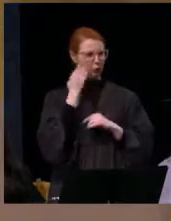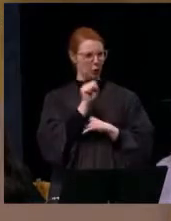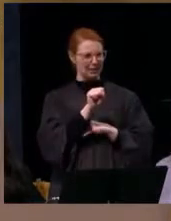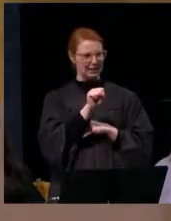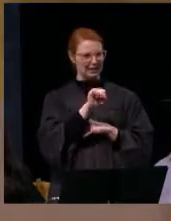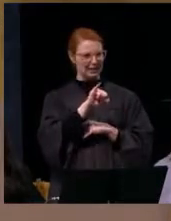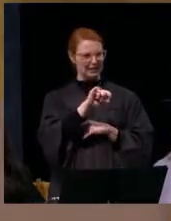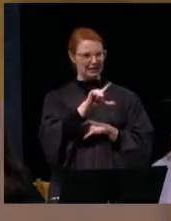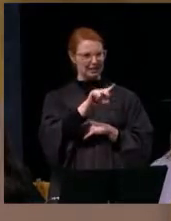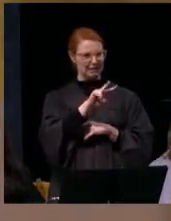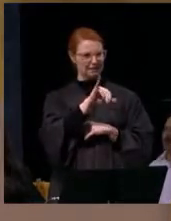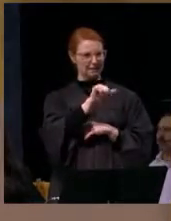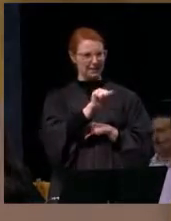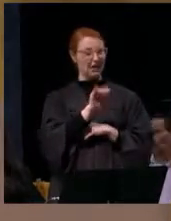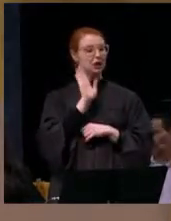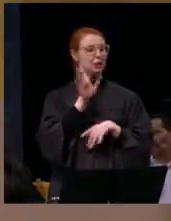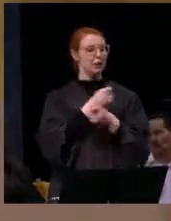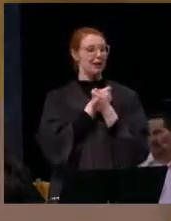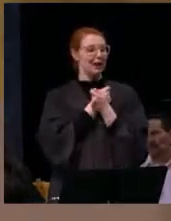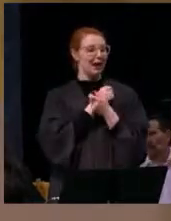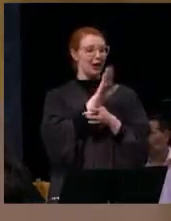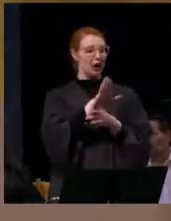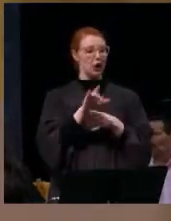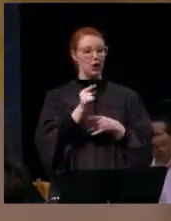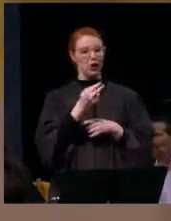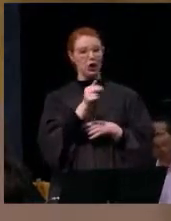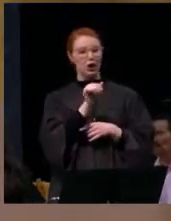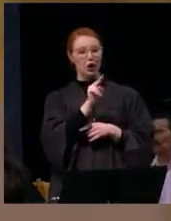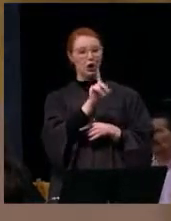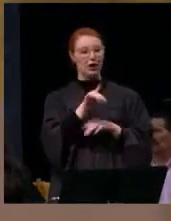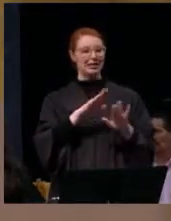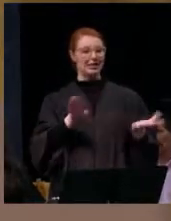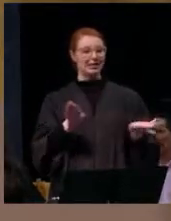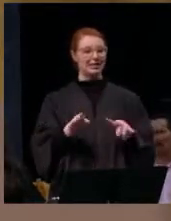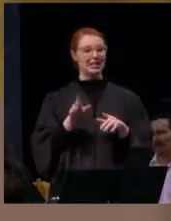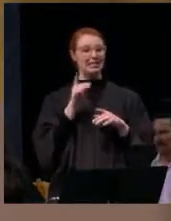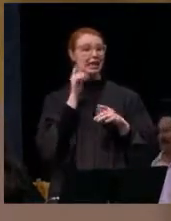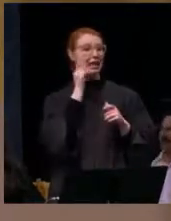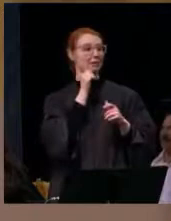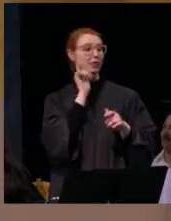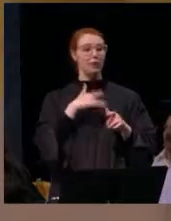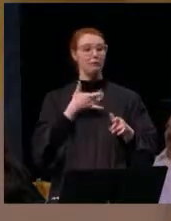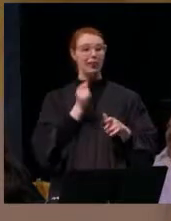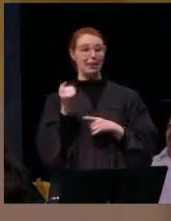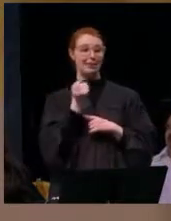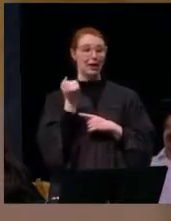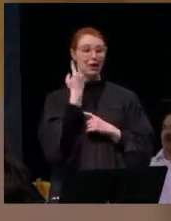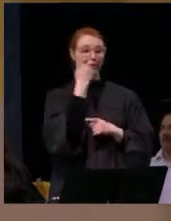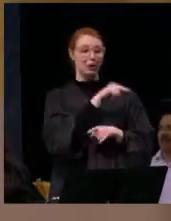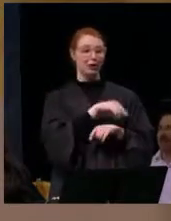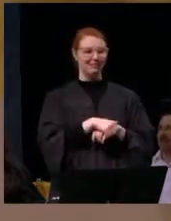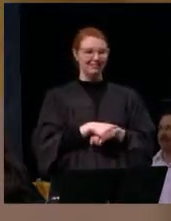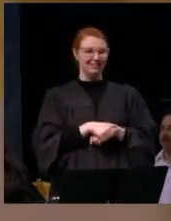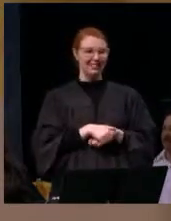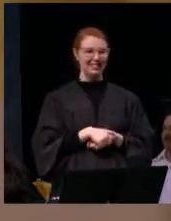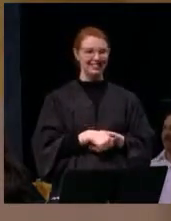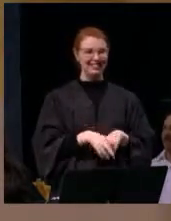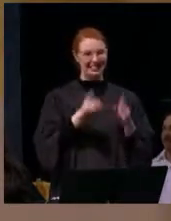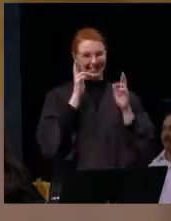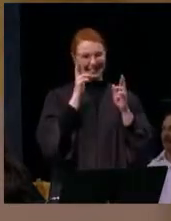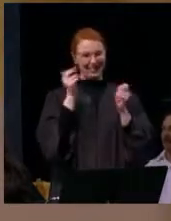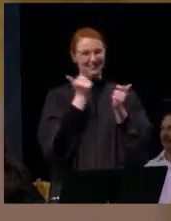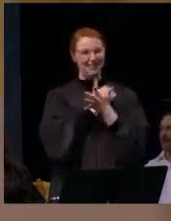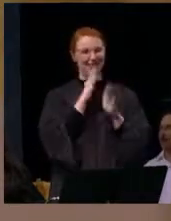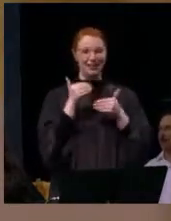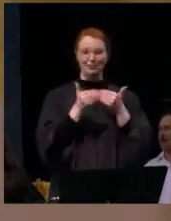is going to be hugging her grandkids and enjoying each day as if it were a Saturday. Sylvia, thank you for all you've done for our students, and we wish you